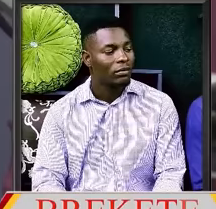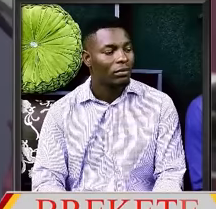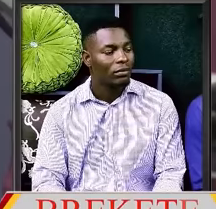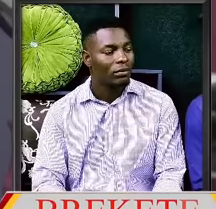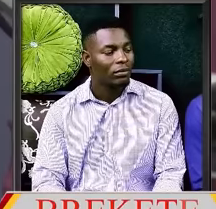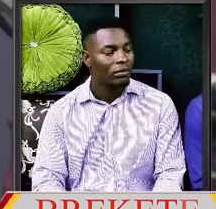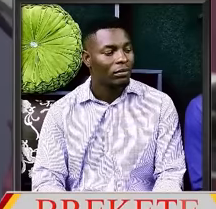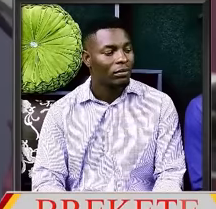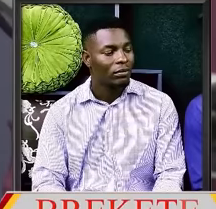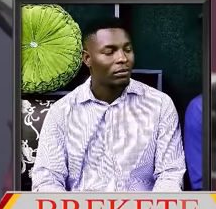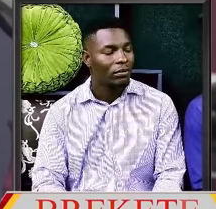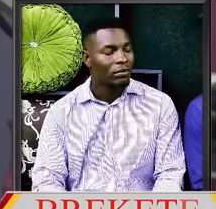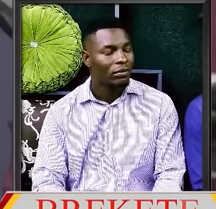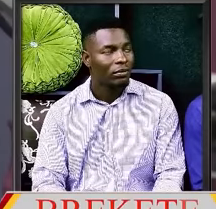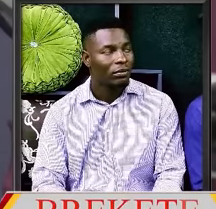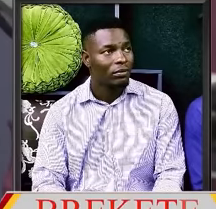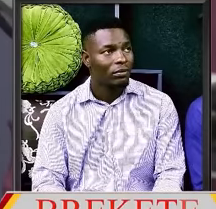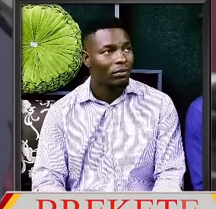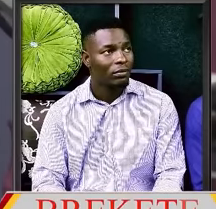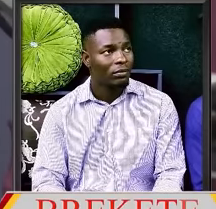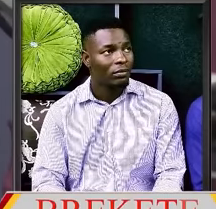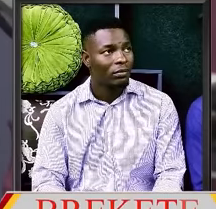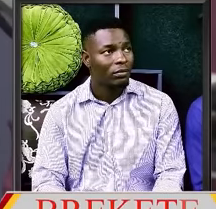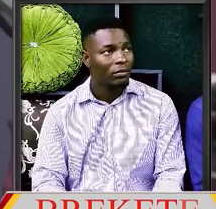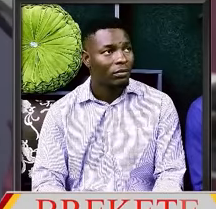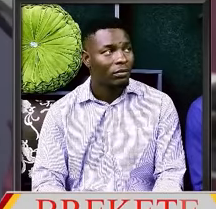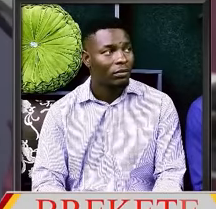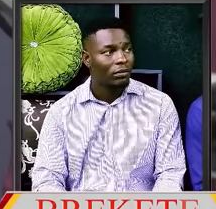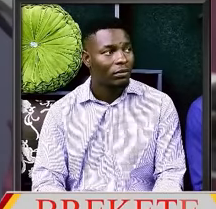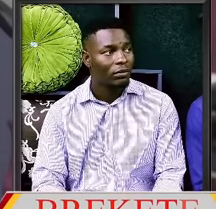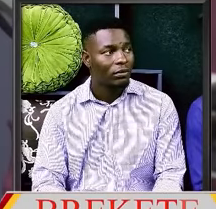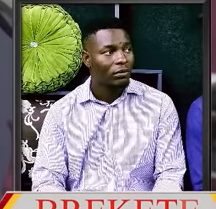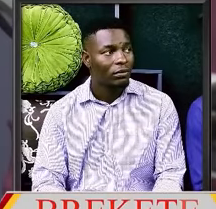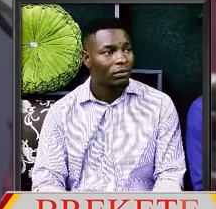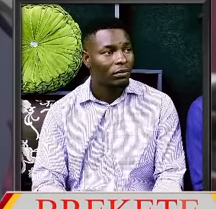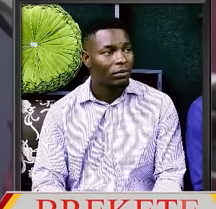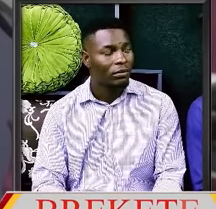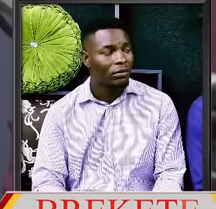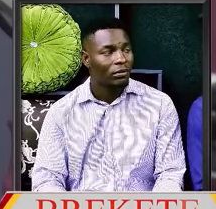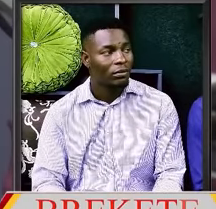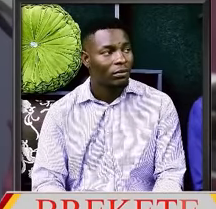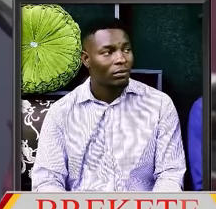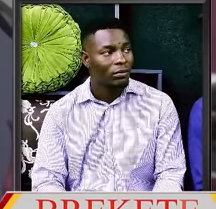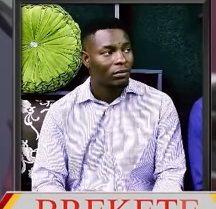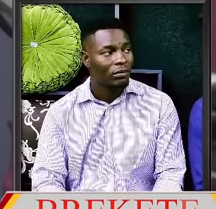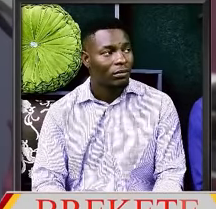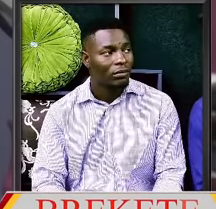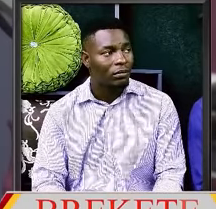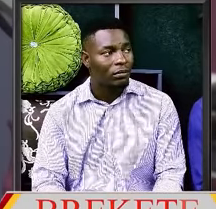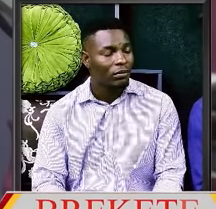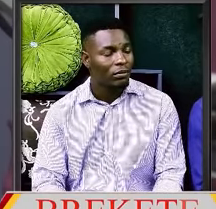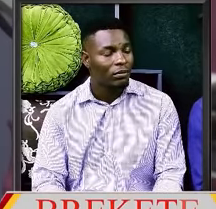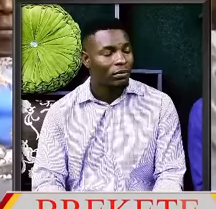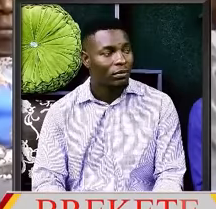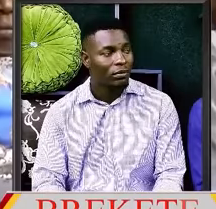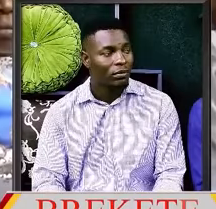What did I do no motto? Yeah, my grace is now